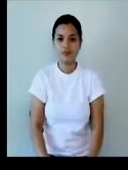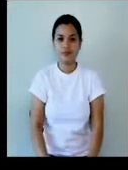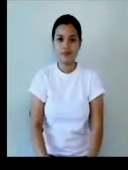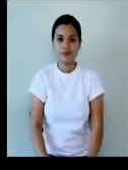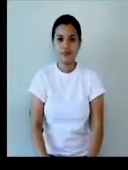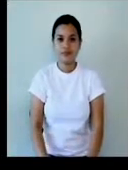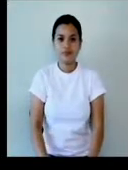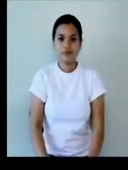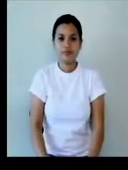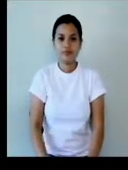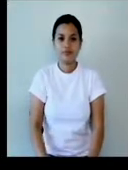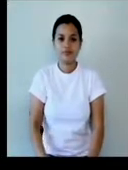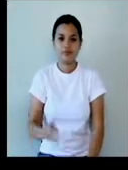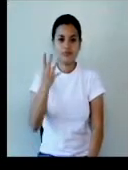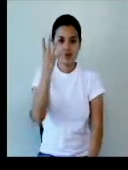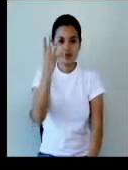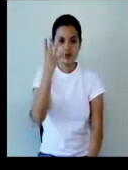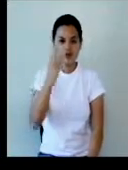number.